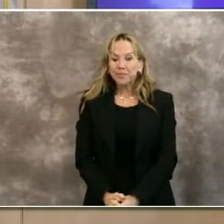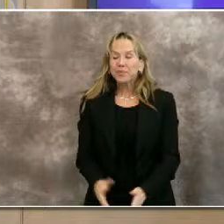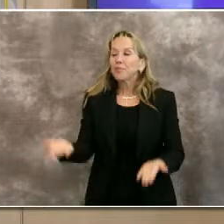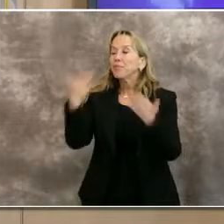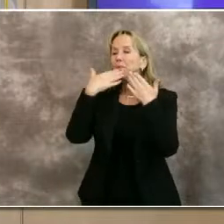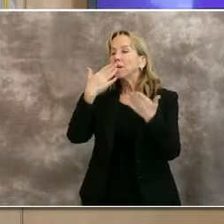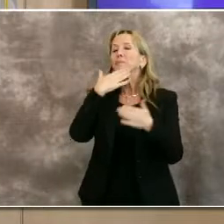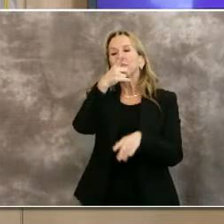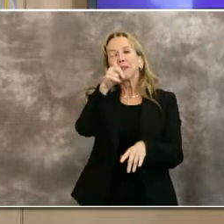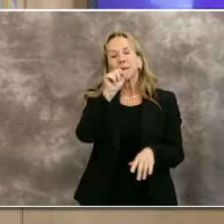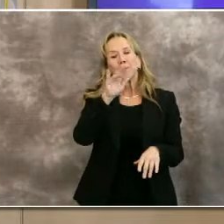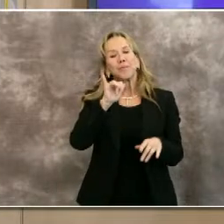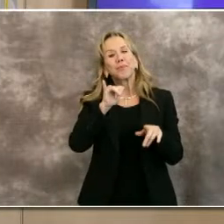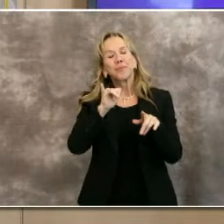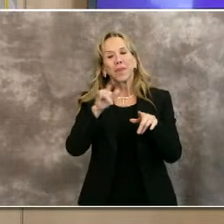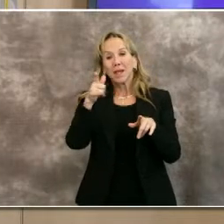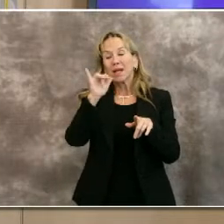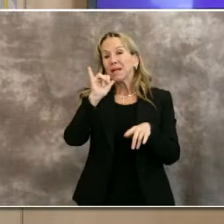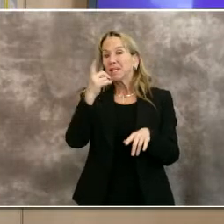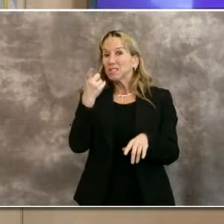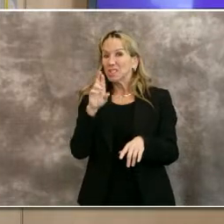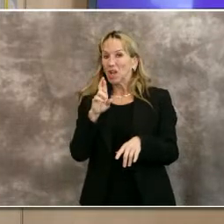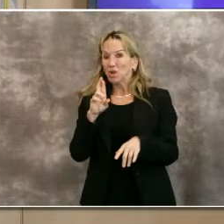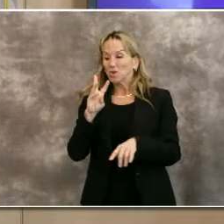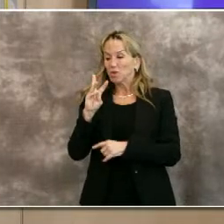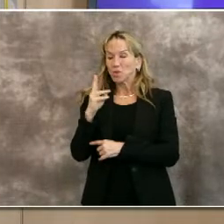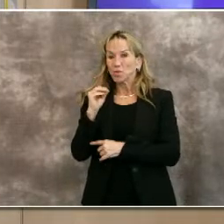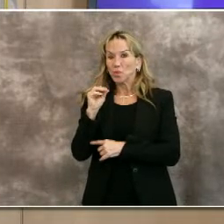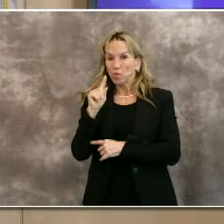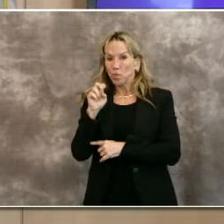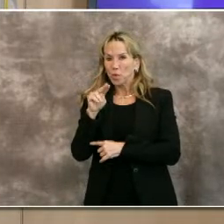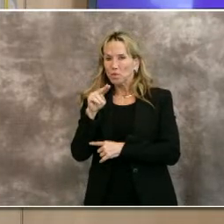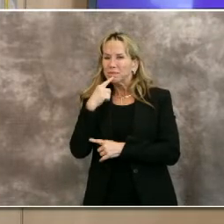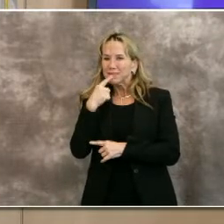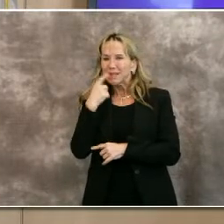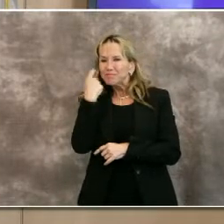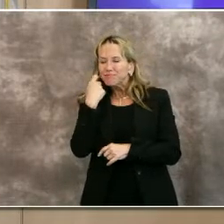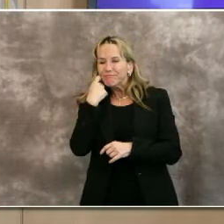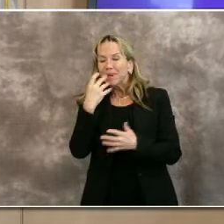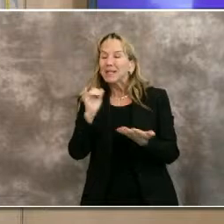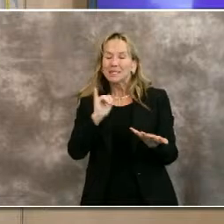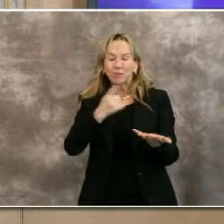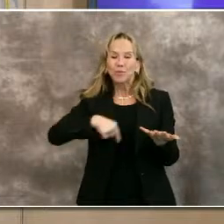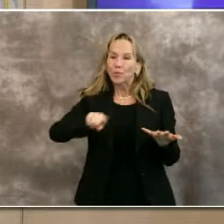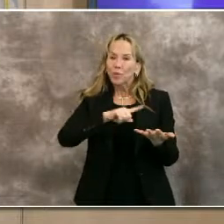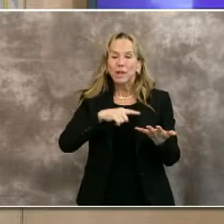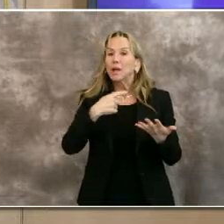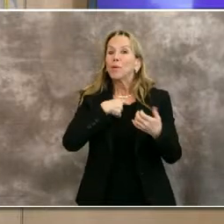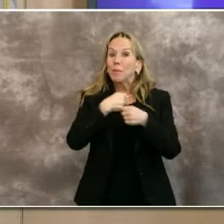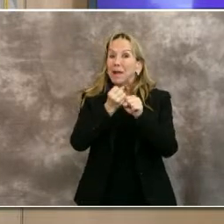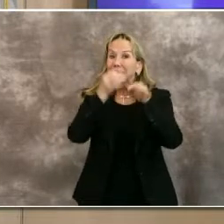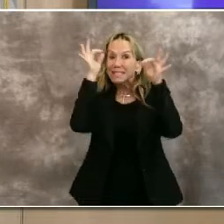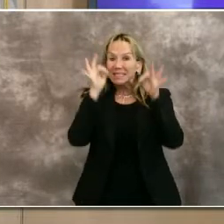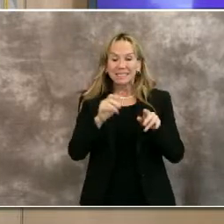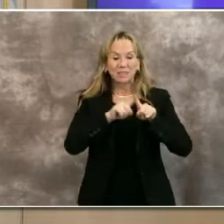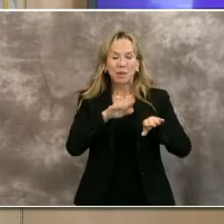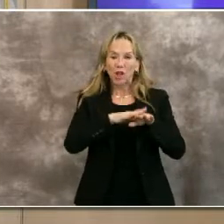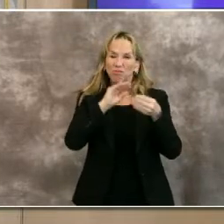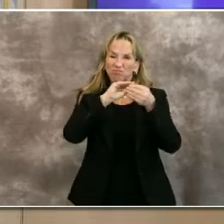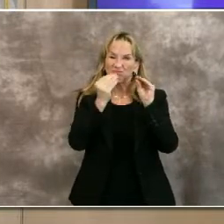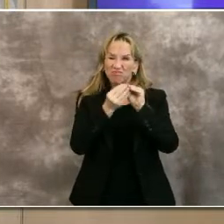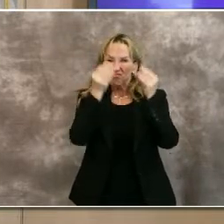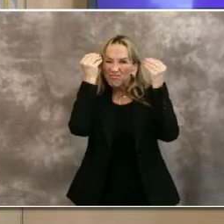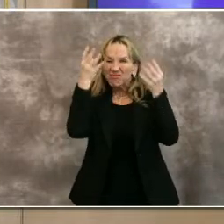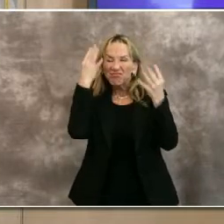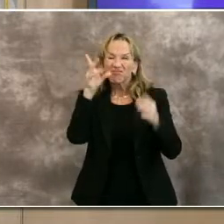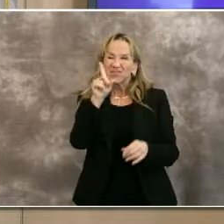Thank you, Danny. I think as Dr. Wooten has made clear and as we've made clear at the county, the decisions that we make here are based on the data, based on the